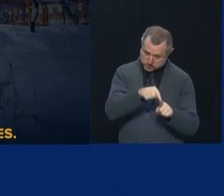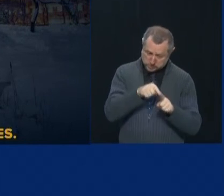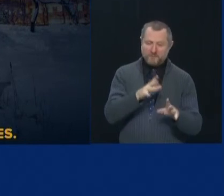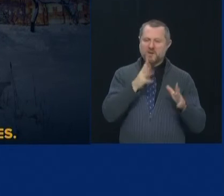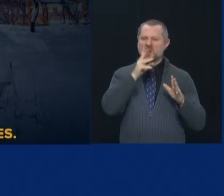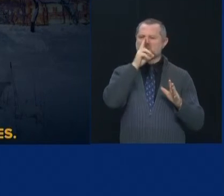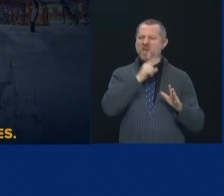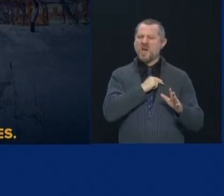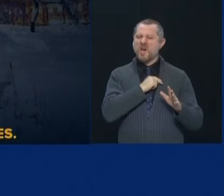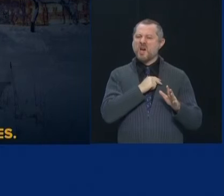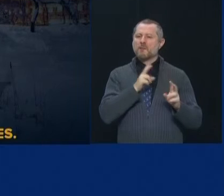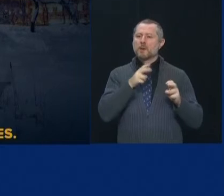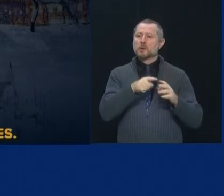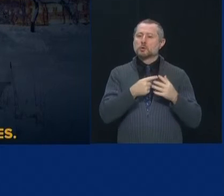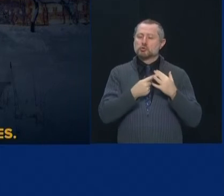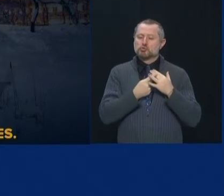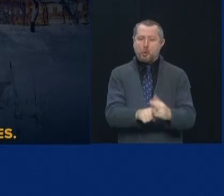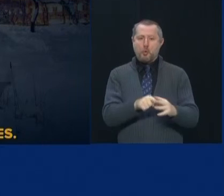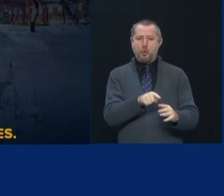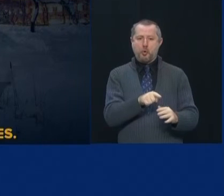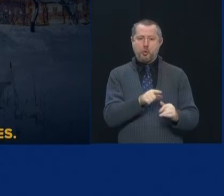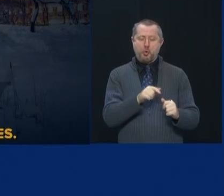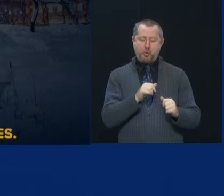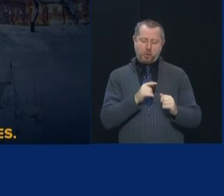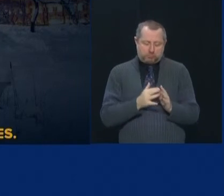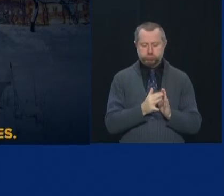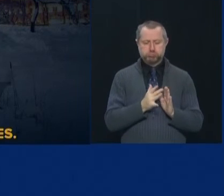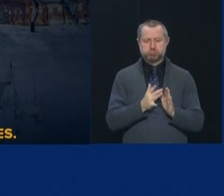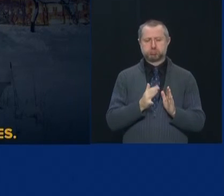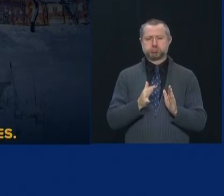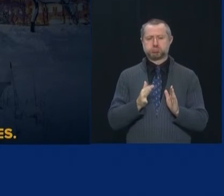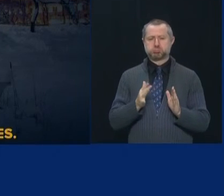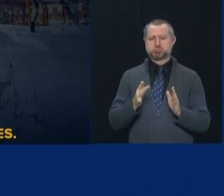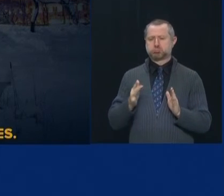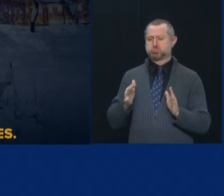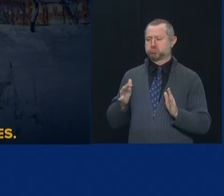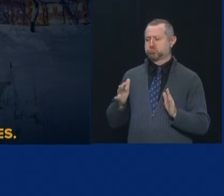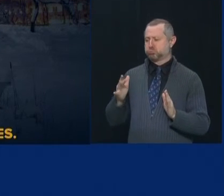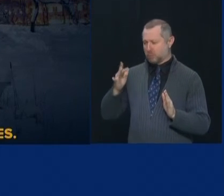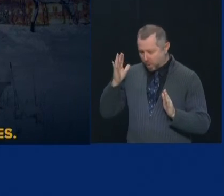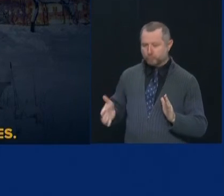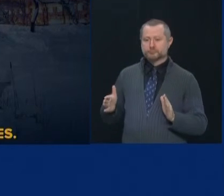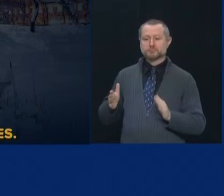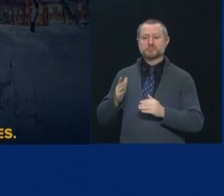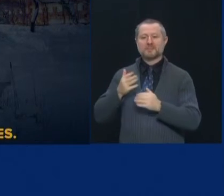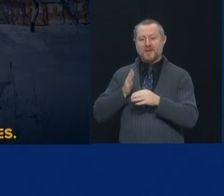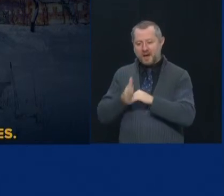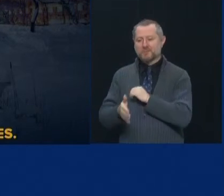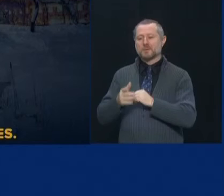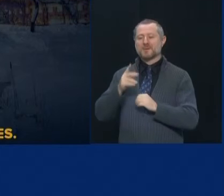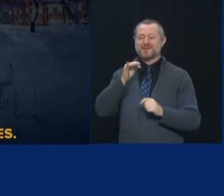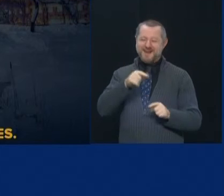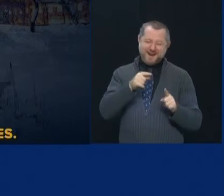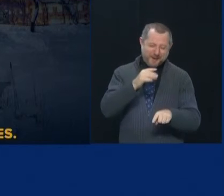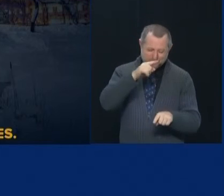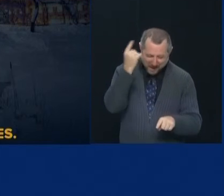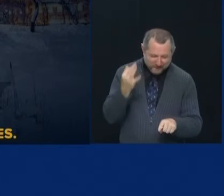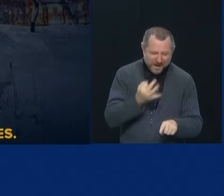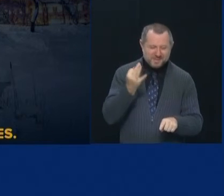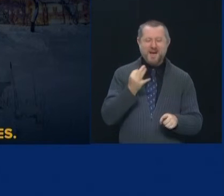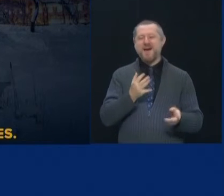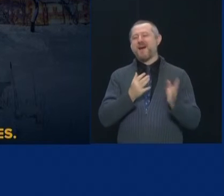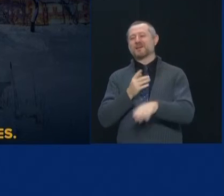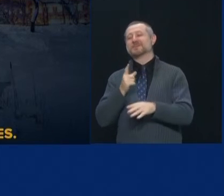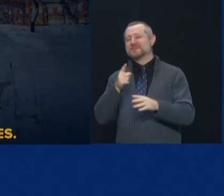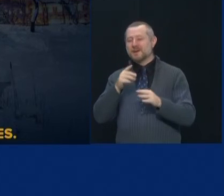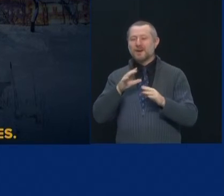season. And it goes from Thanksgiving to post-Thanksgiving to Black Friday to commencement